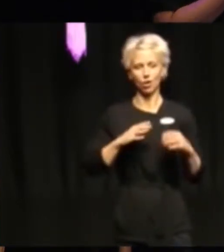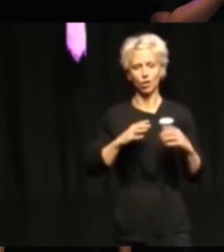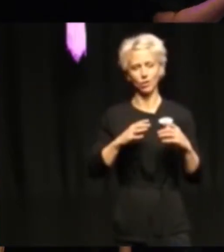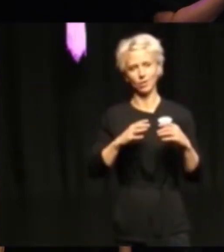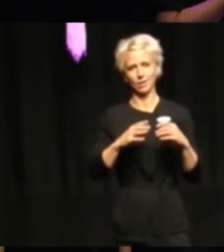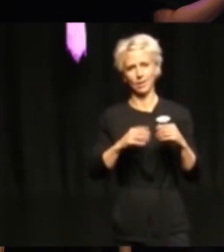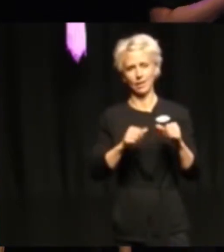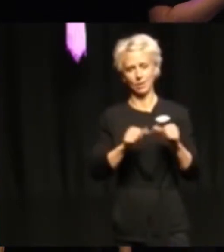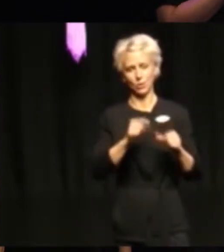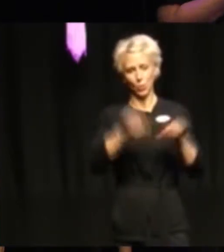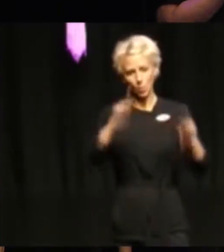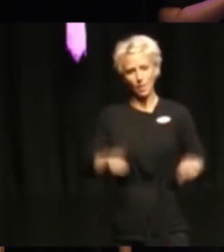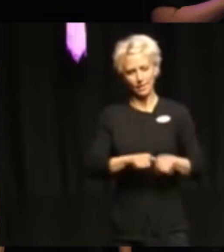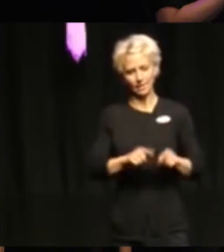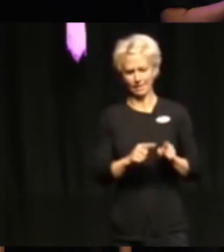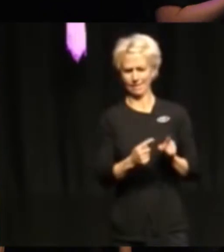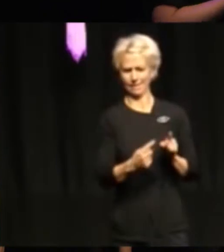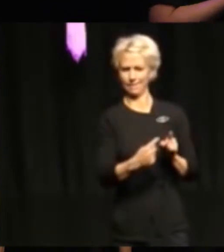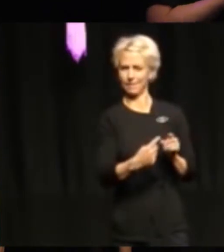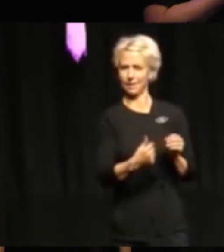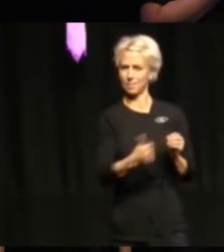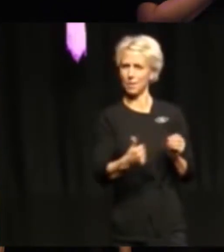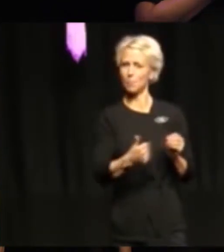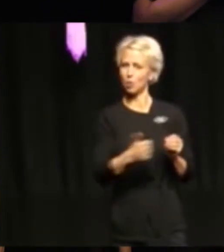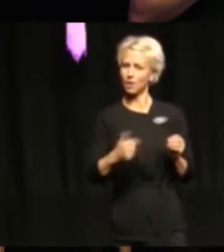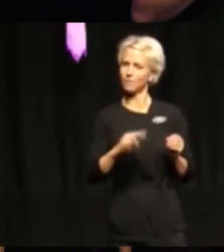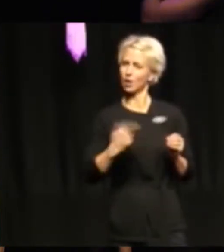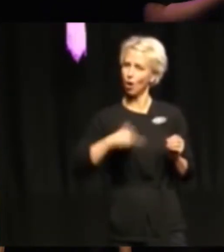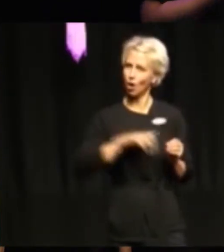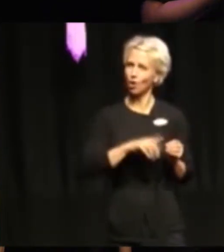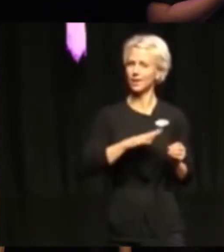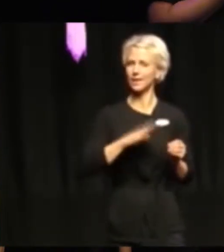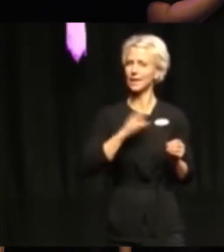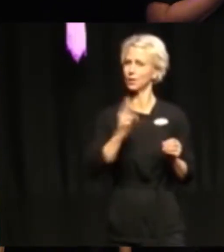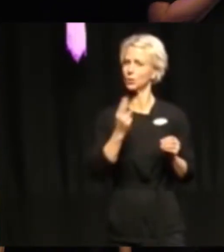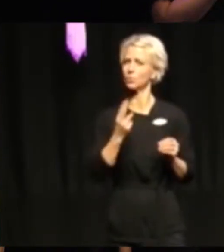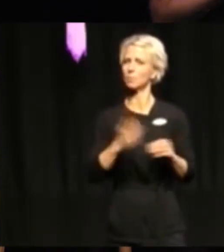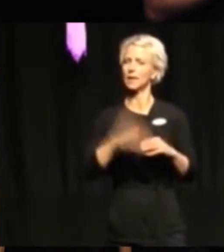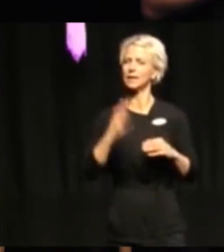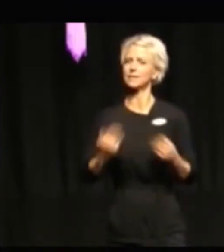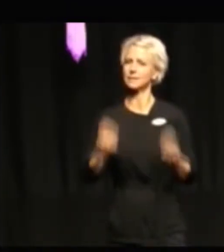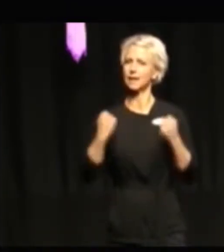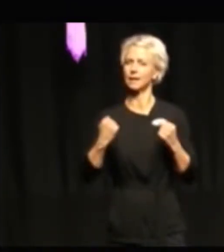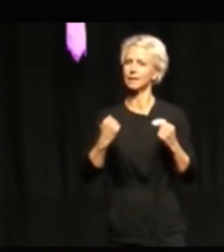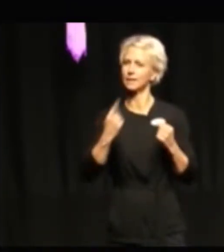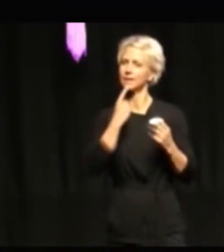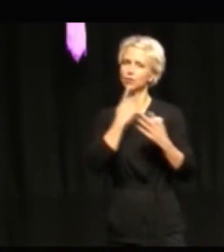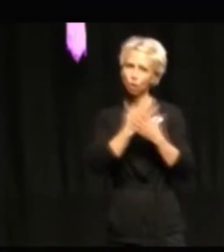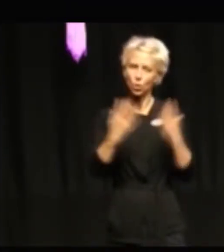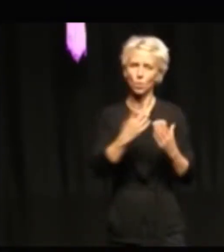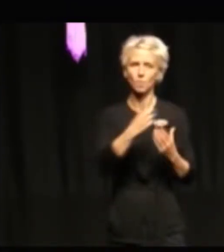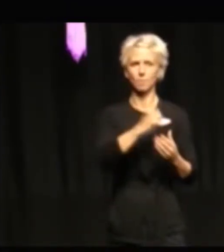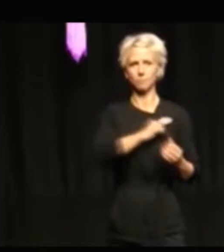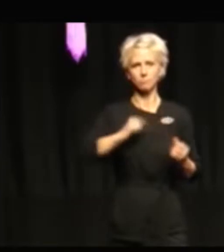is now coming into force and really strengthening what the obligations